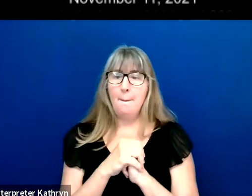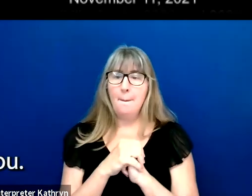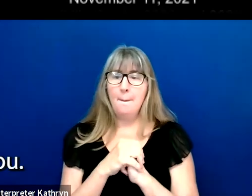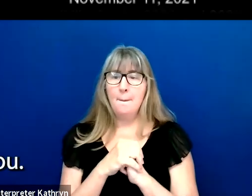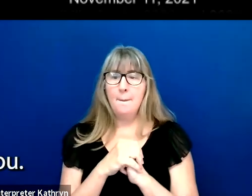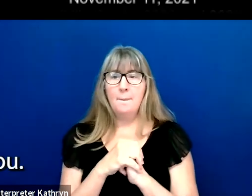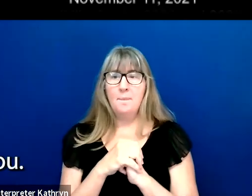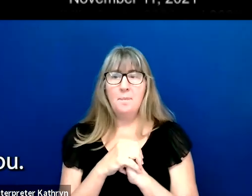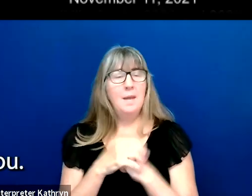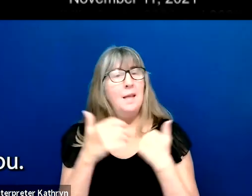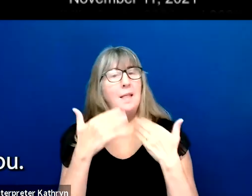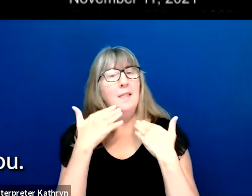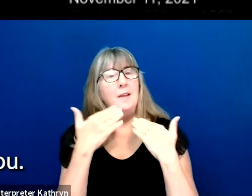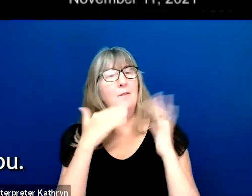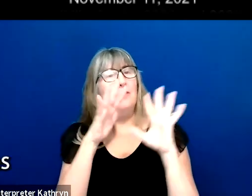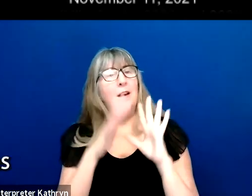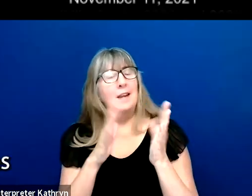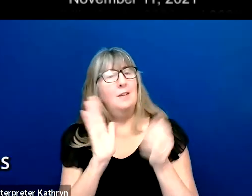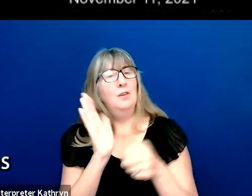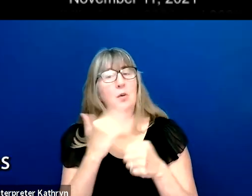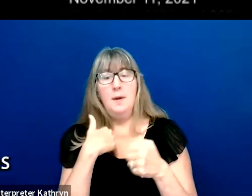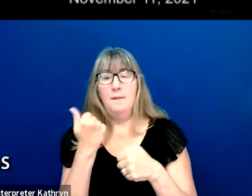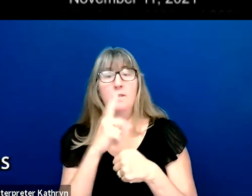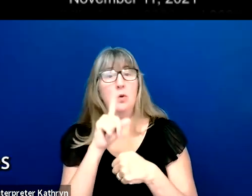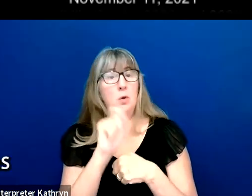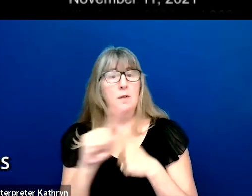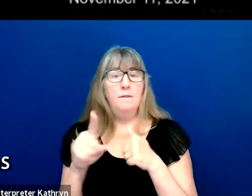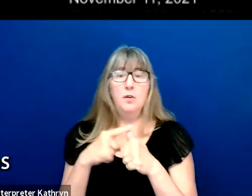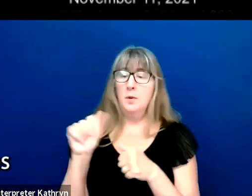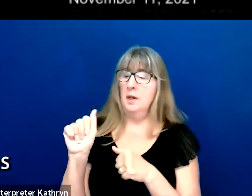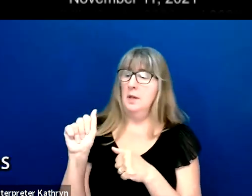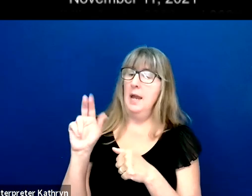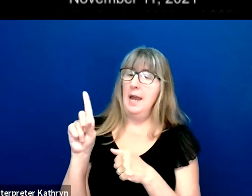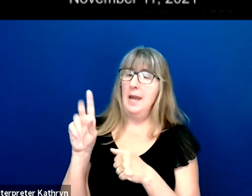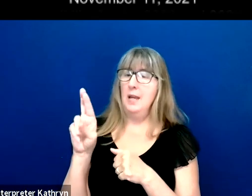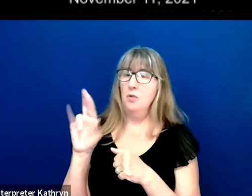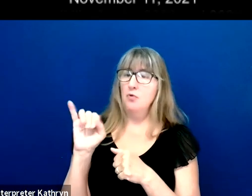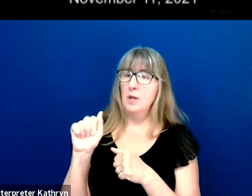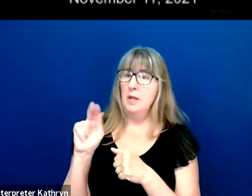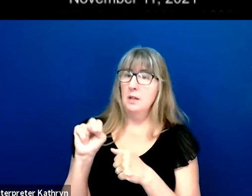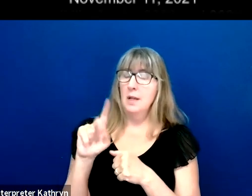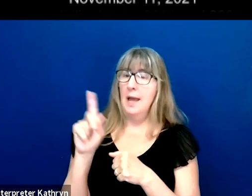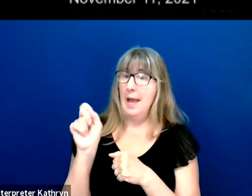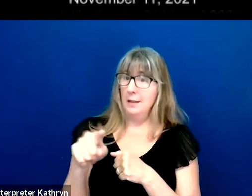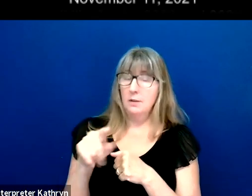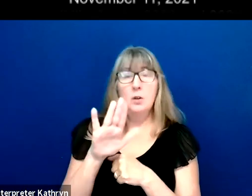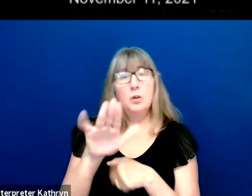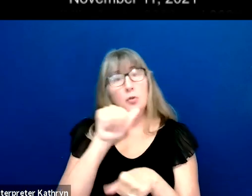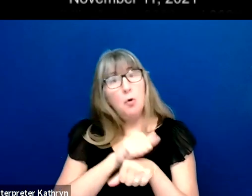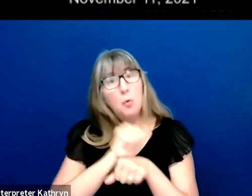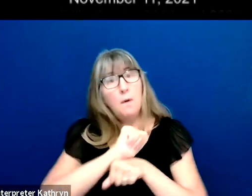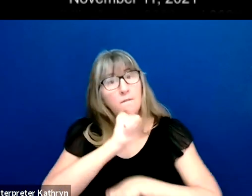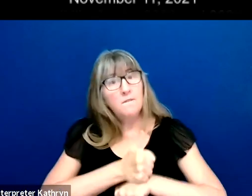talk. We do have a few questions here for you. First up is from Adrian, who asks, does your work also consider fixed versus